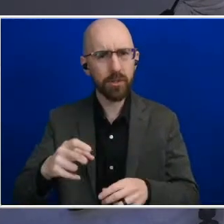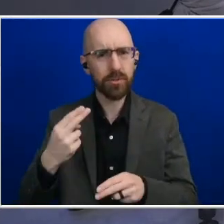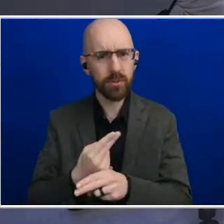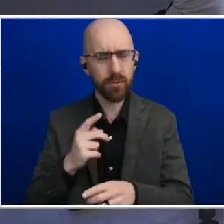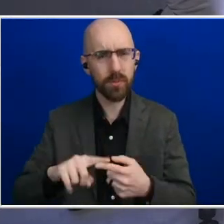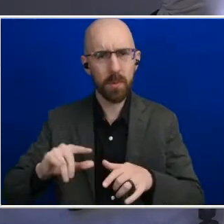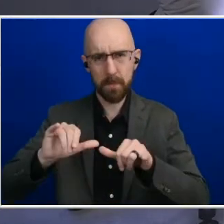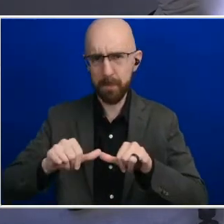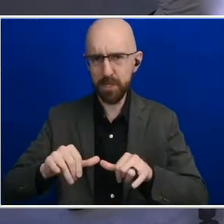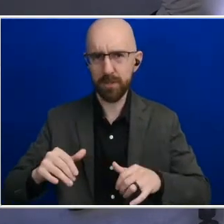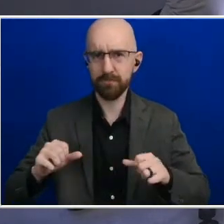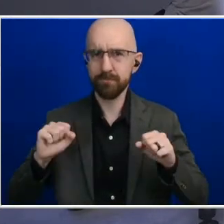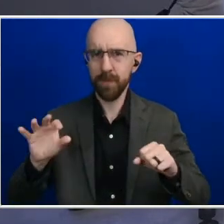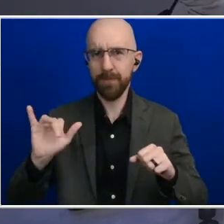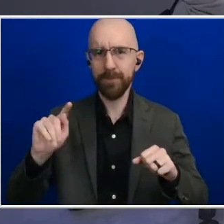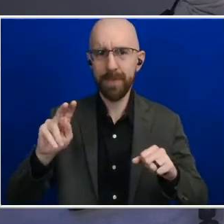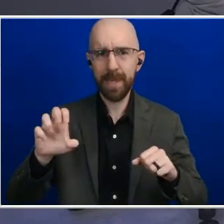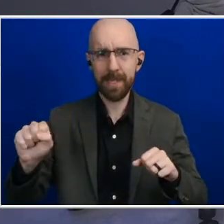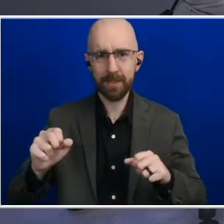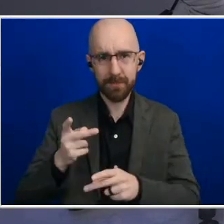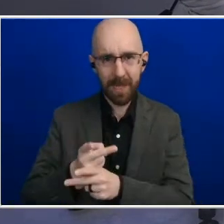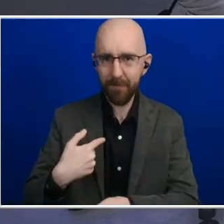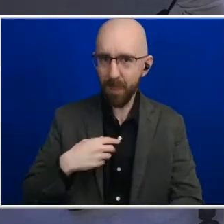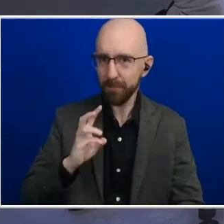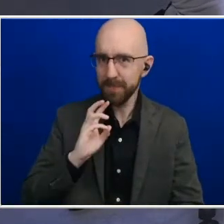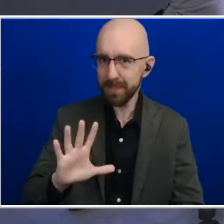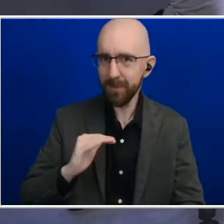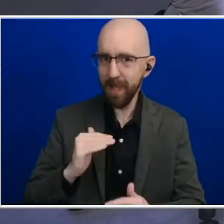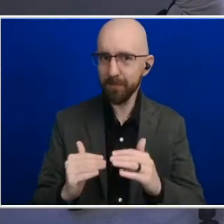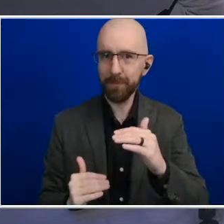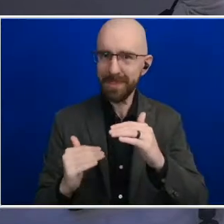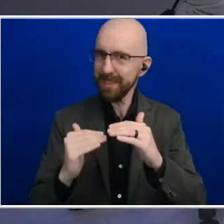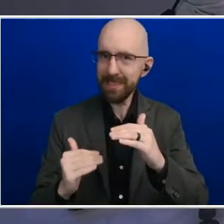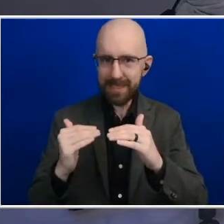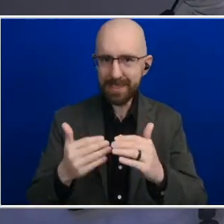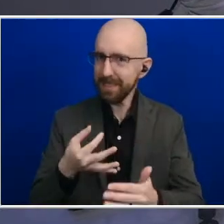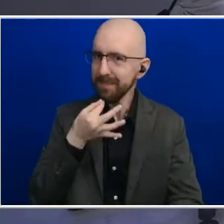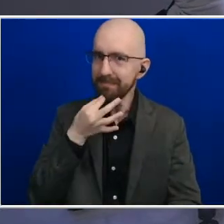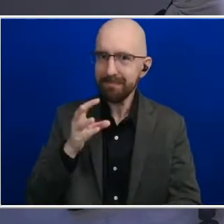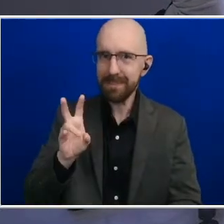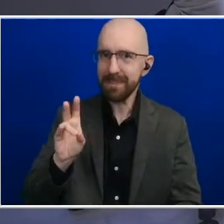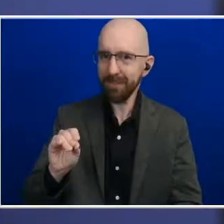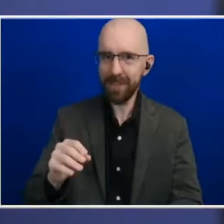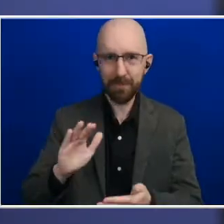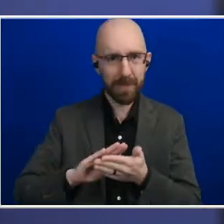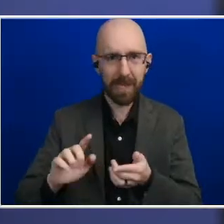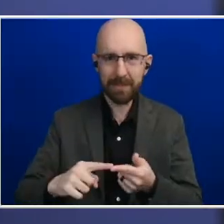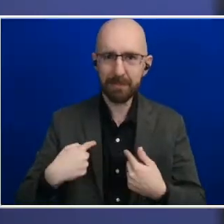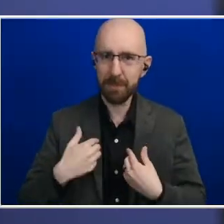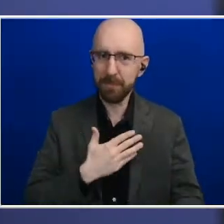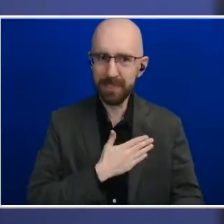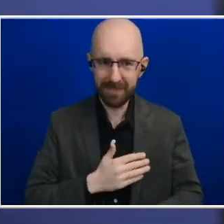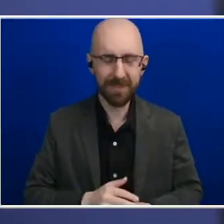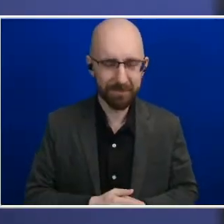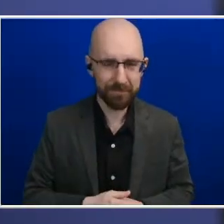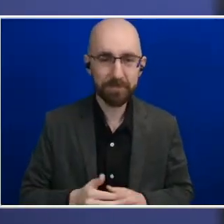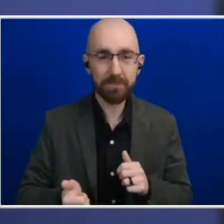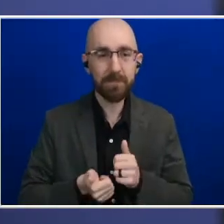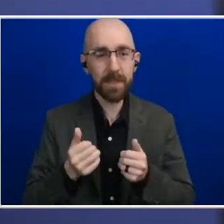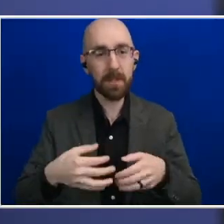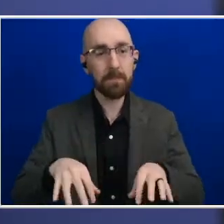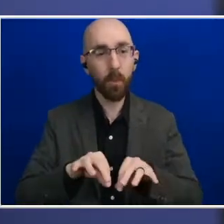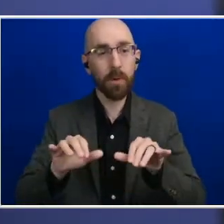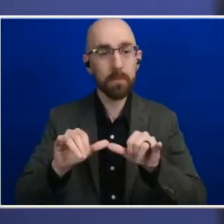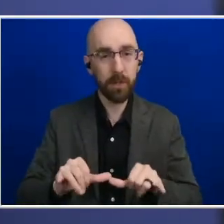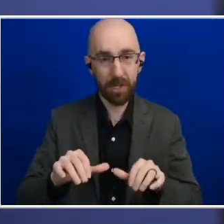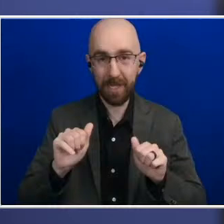Be careful, I'm 65, I'm staring 70 in the face. Be nice to me here. All right. Well, I think the most important metric is, can you do